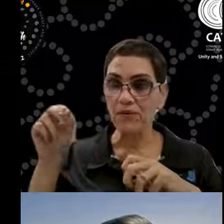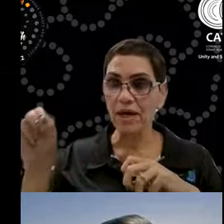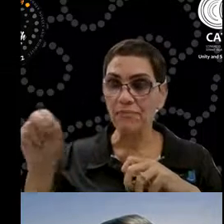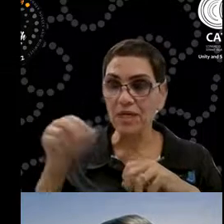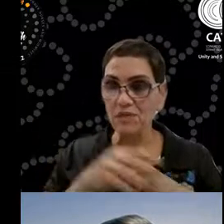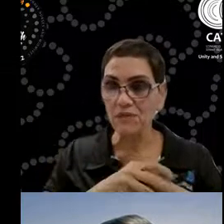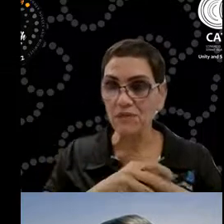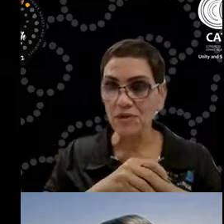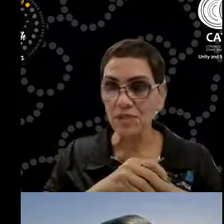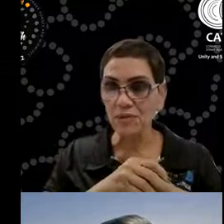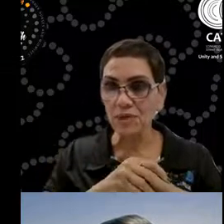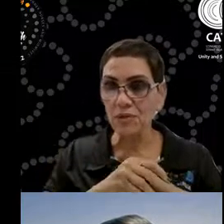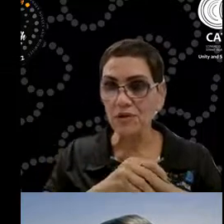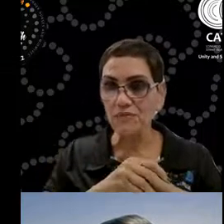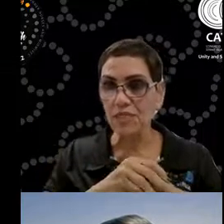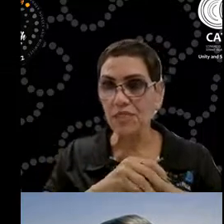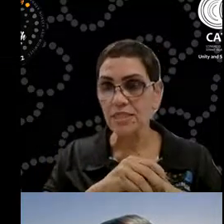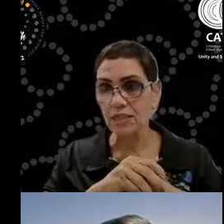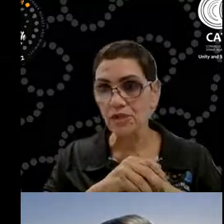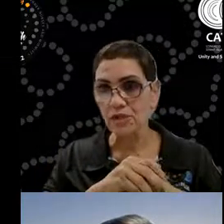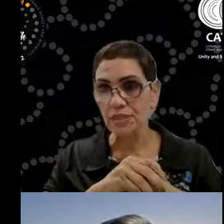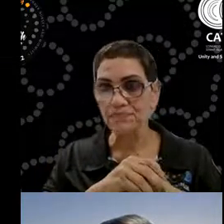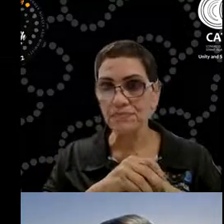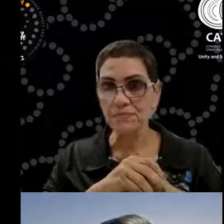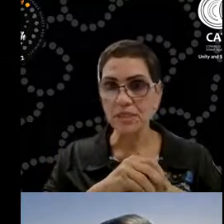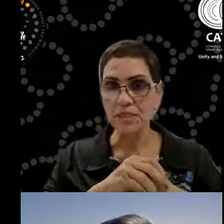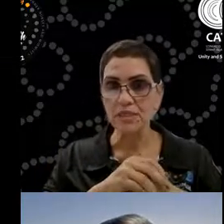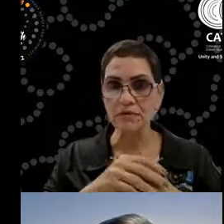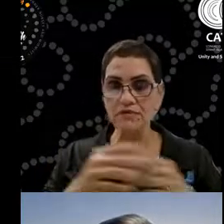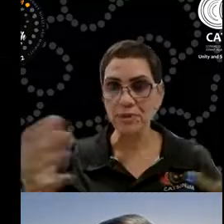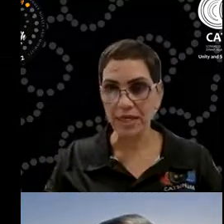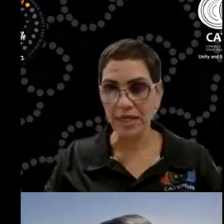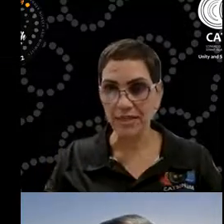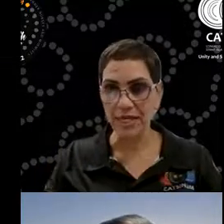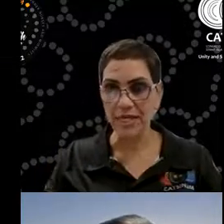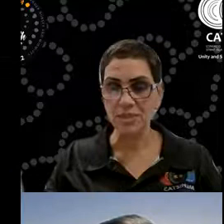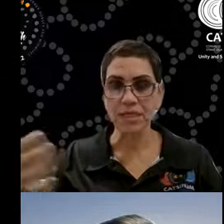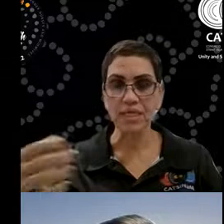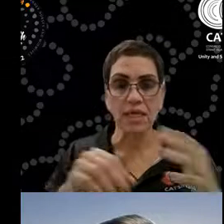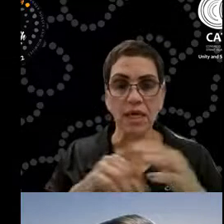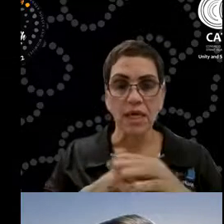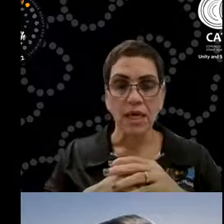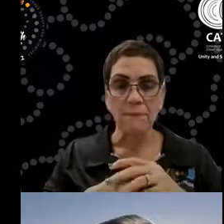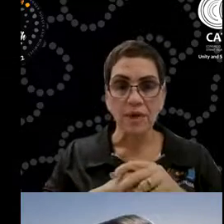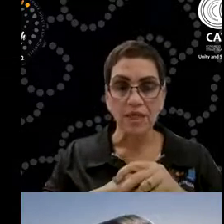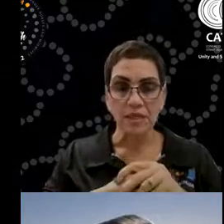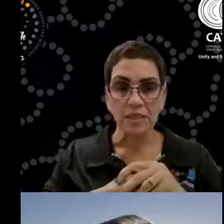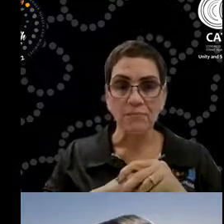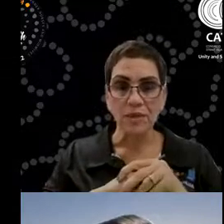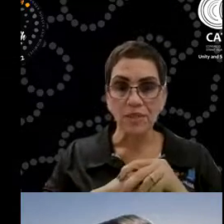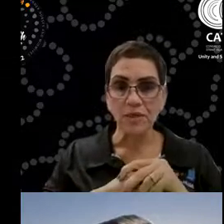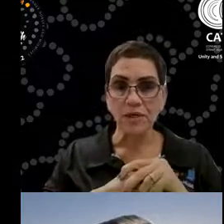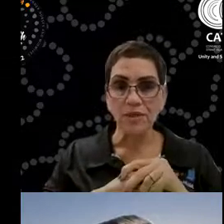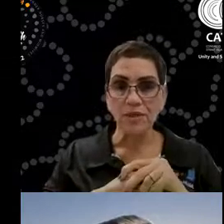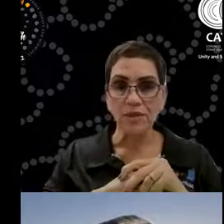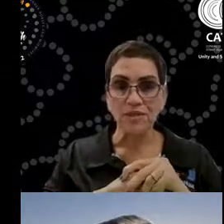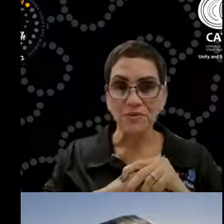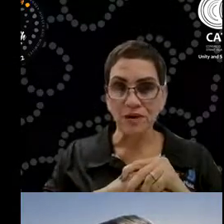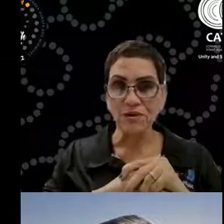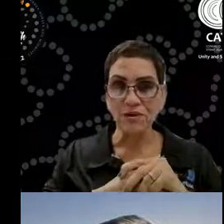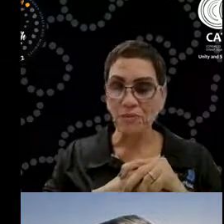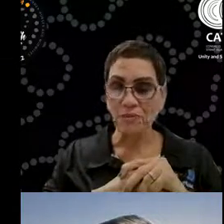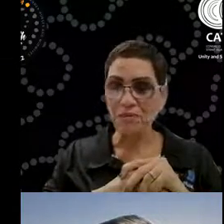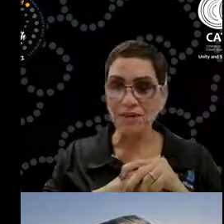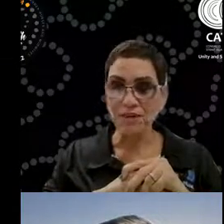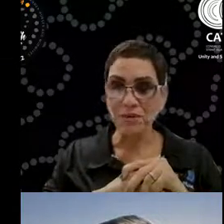to unpack what that means for nurses and midwives in this country. So I'm very proud of that aspect. And like I said, by the time